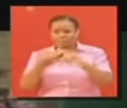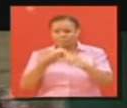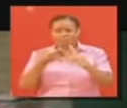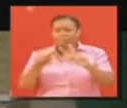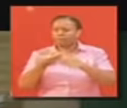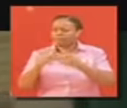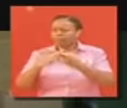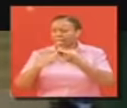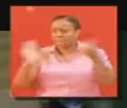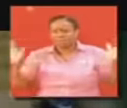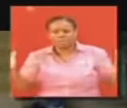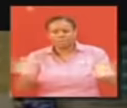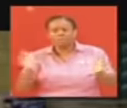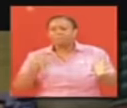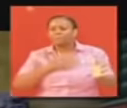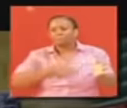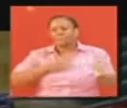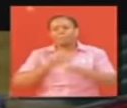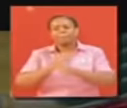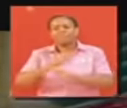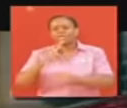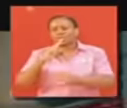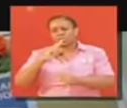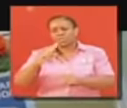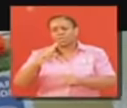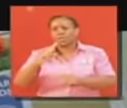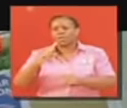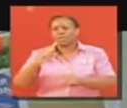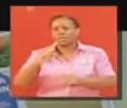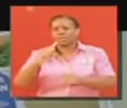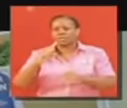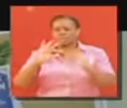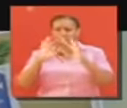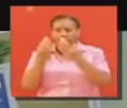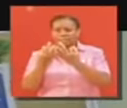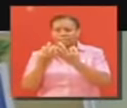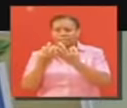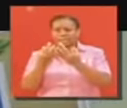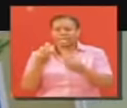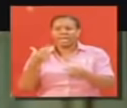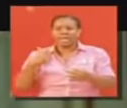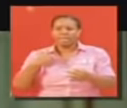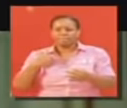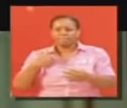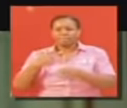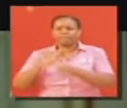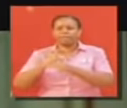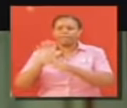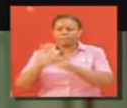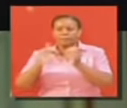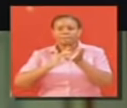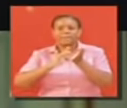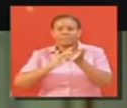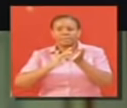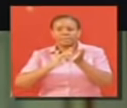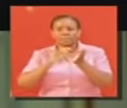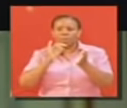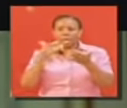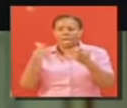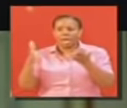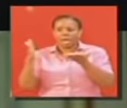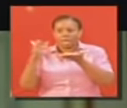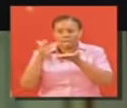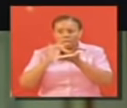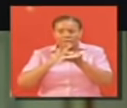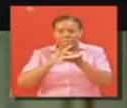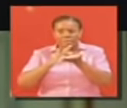ensure that their supply is adequate. Do not let it finish. Also, take your recommended